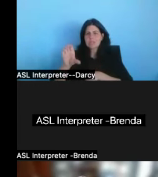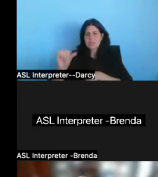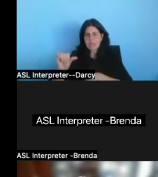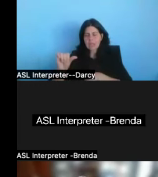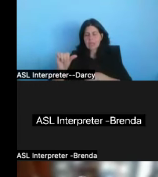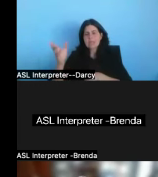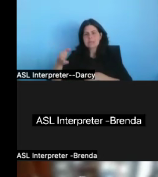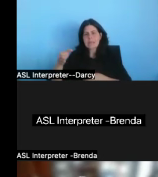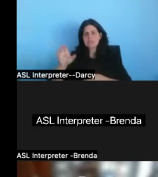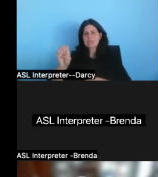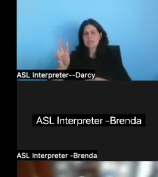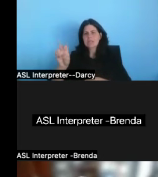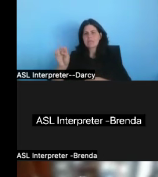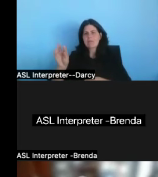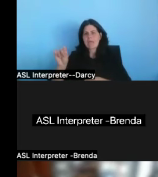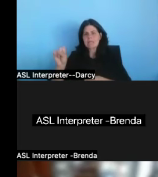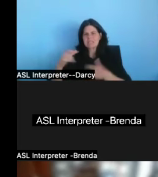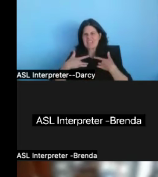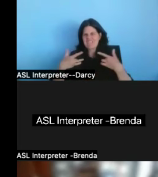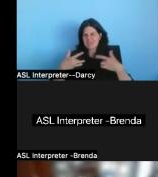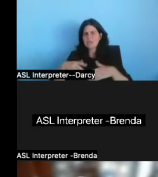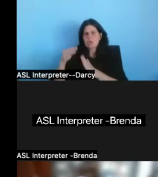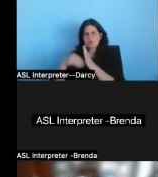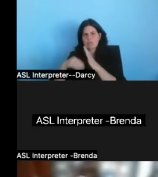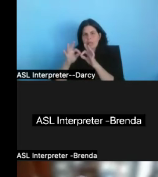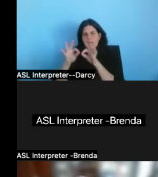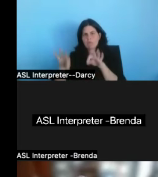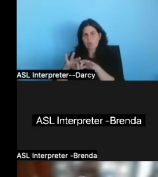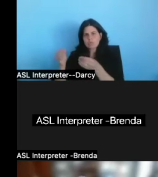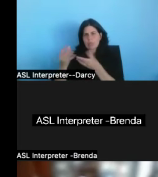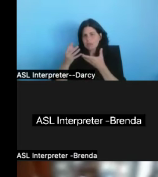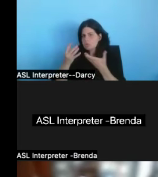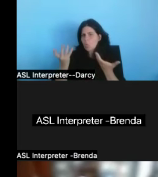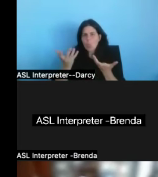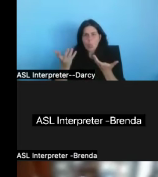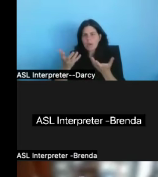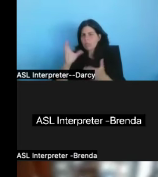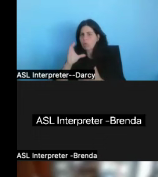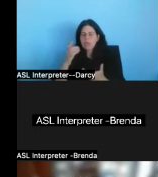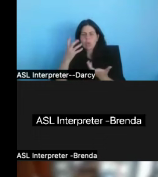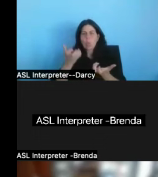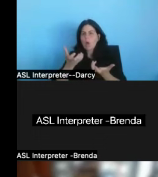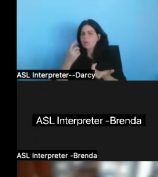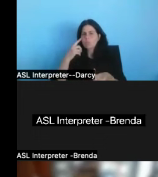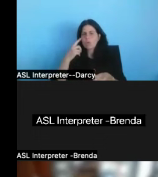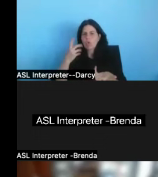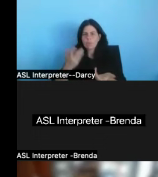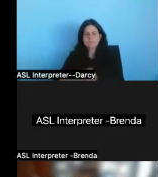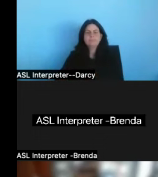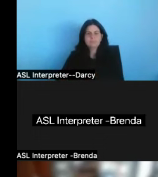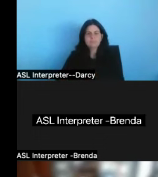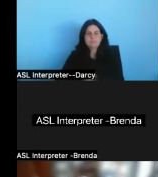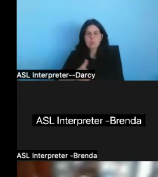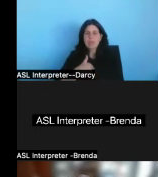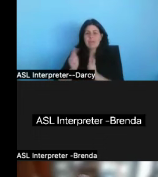request fill out a form to let us know what you're looking for. We have a mini award program,